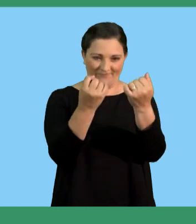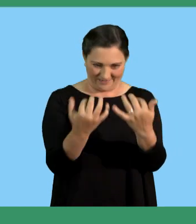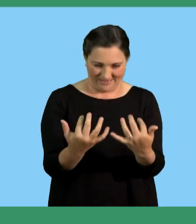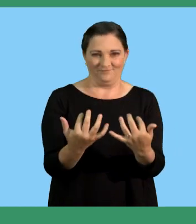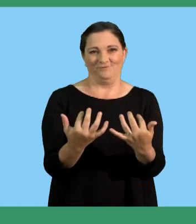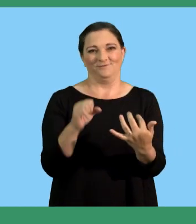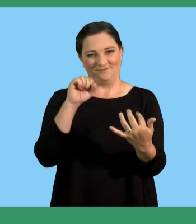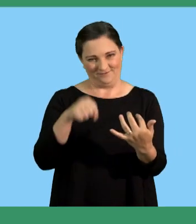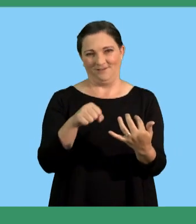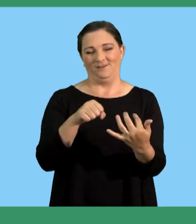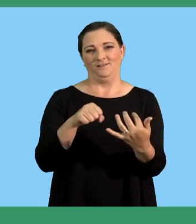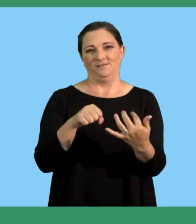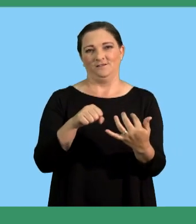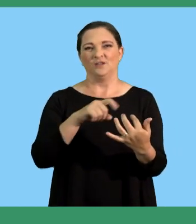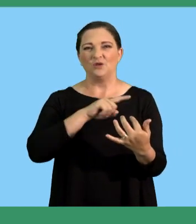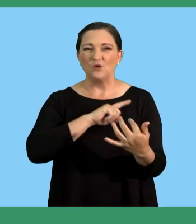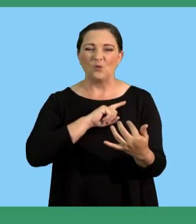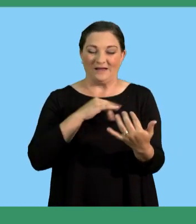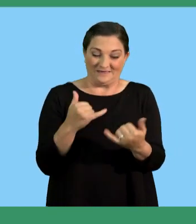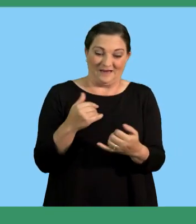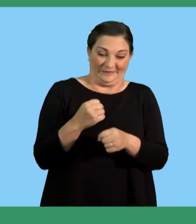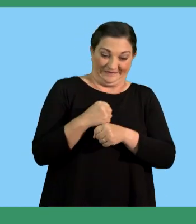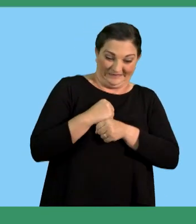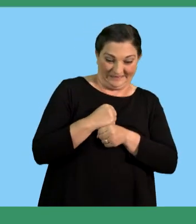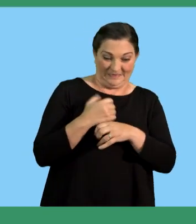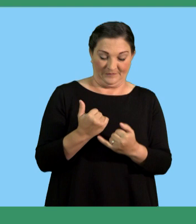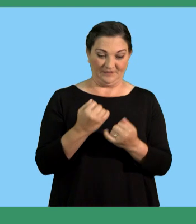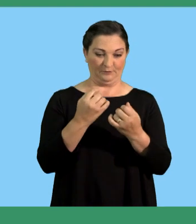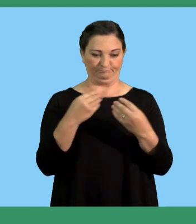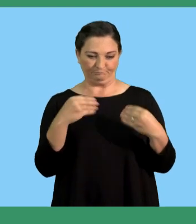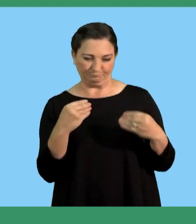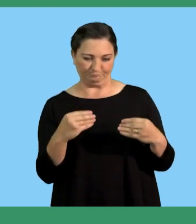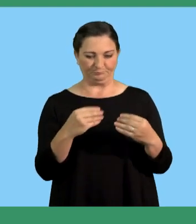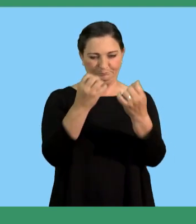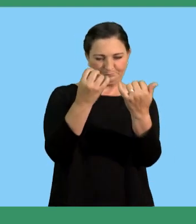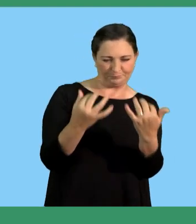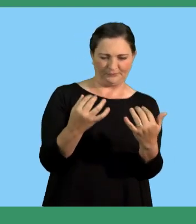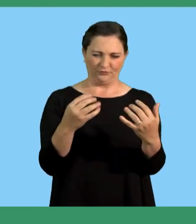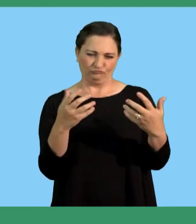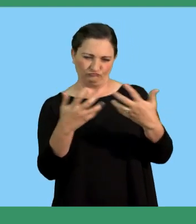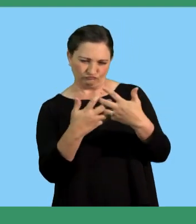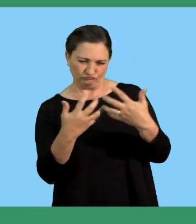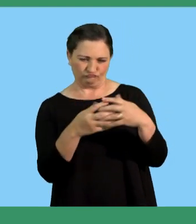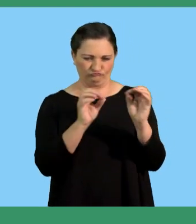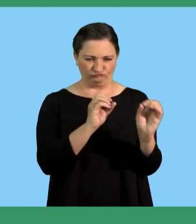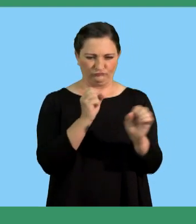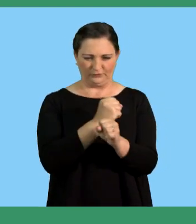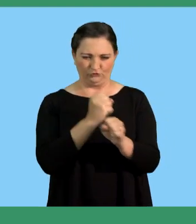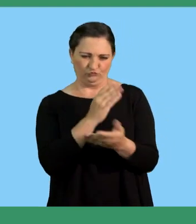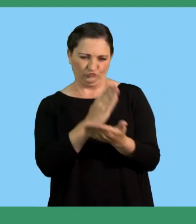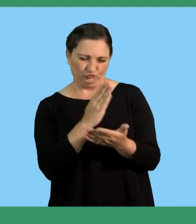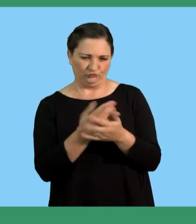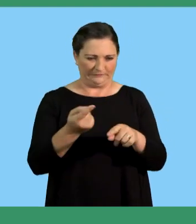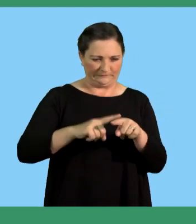financial function because it deals with keeping the business into the budget, making sure that they get the